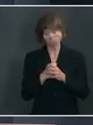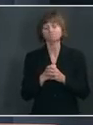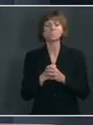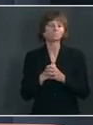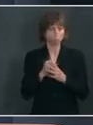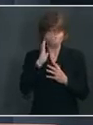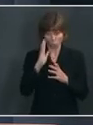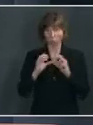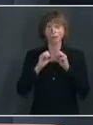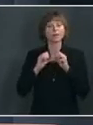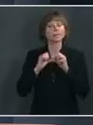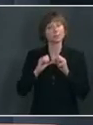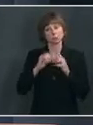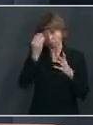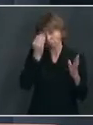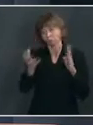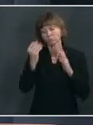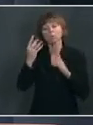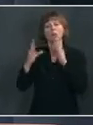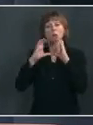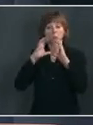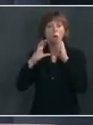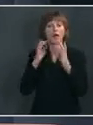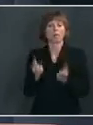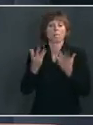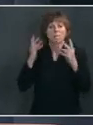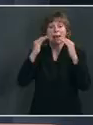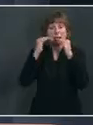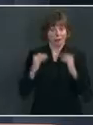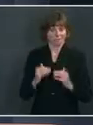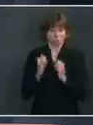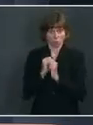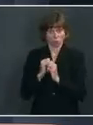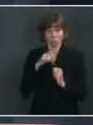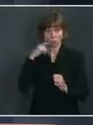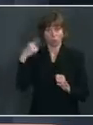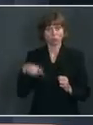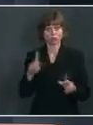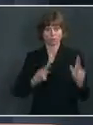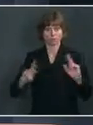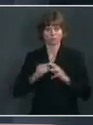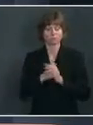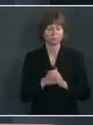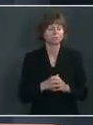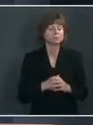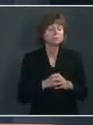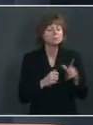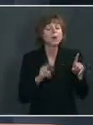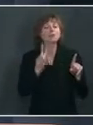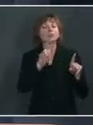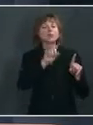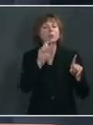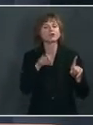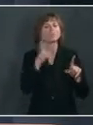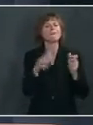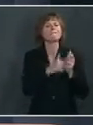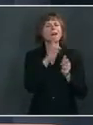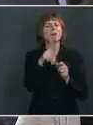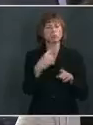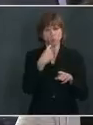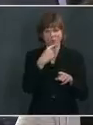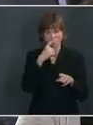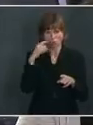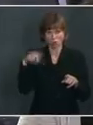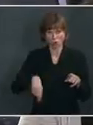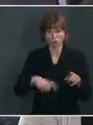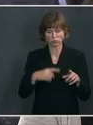will continue to communicate at many levels with the Russians. Go ahead. Hi, two questions. Actually, third, I just wanted to follow up on the Russia